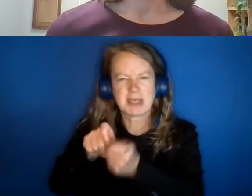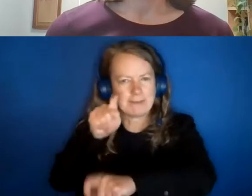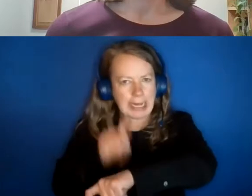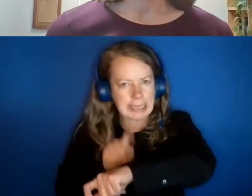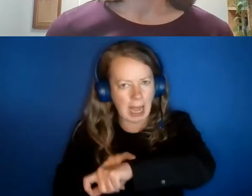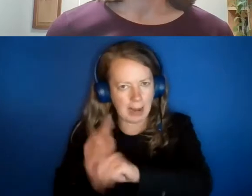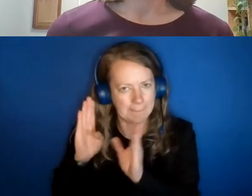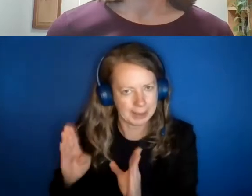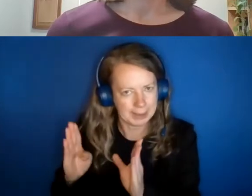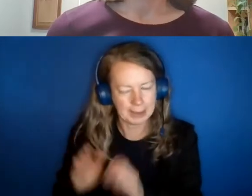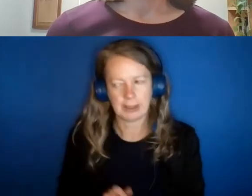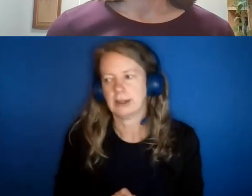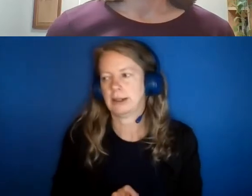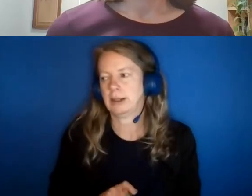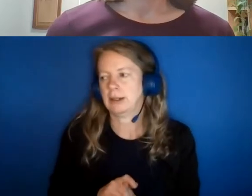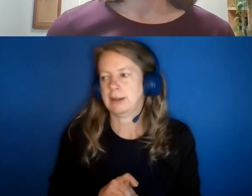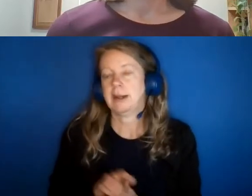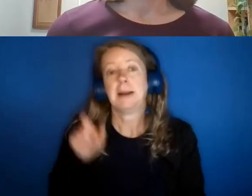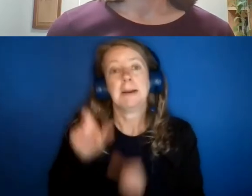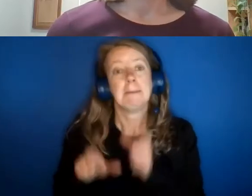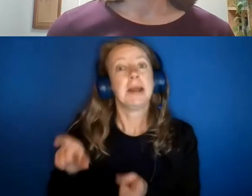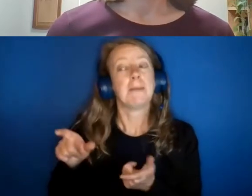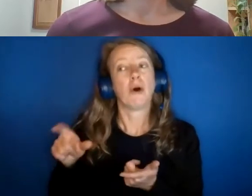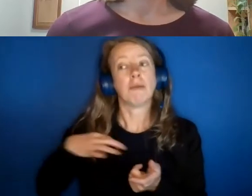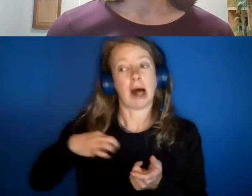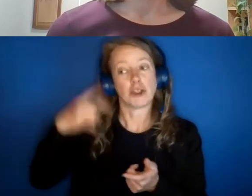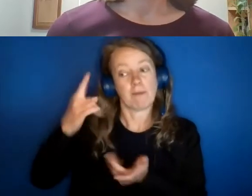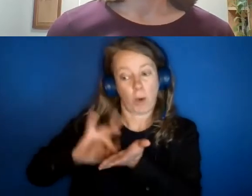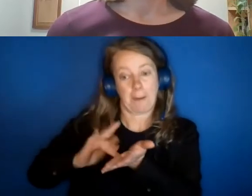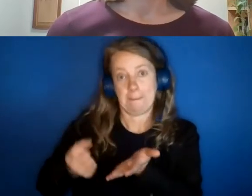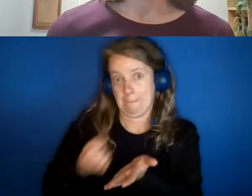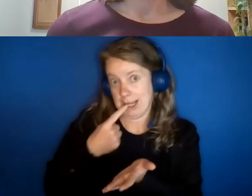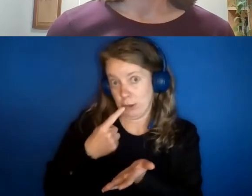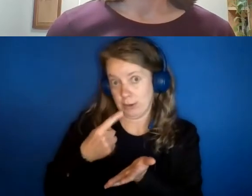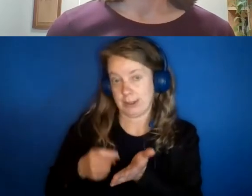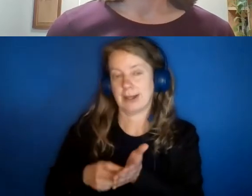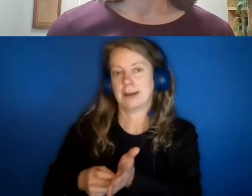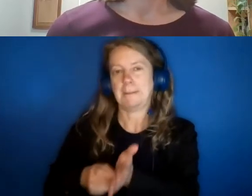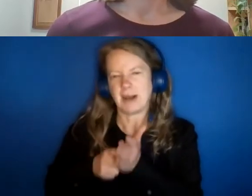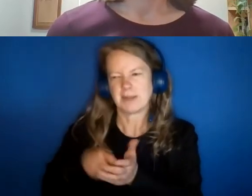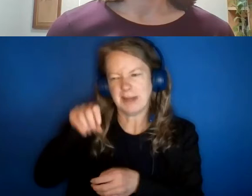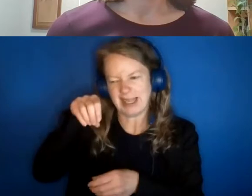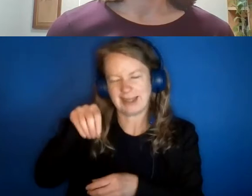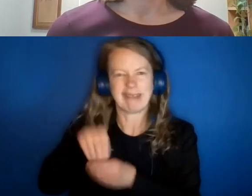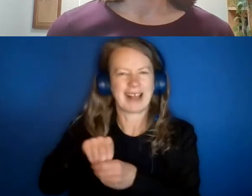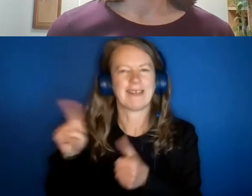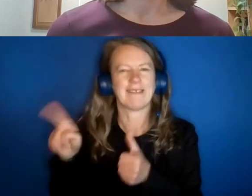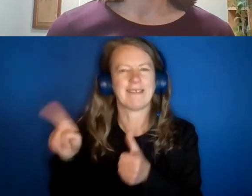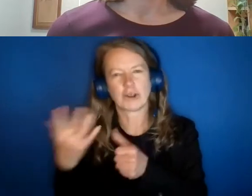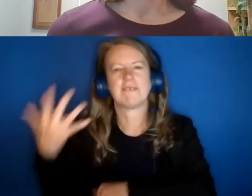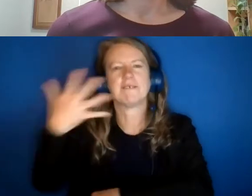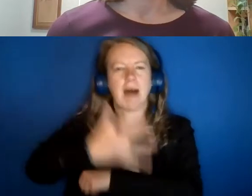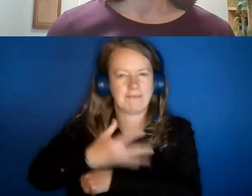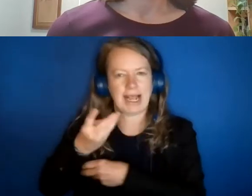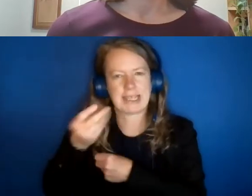people that qualify for the pills have to be within the first 5 days of treatment, and for antibodies